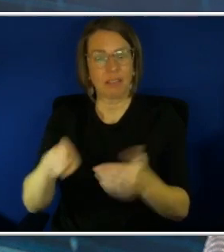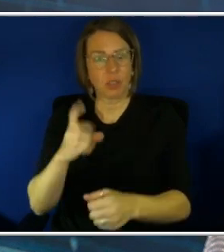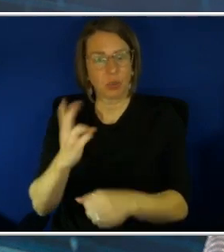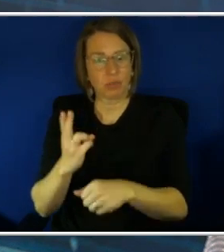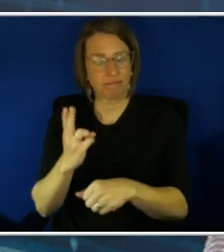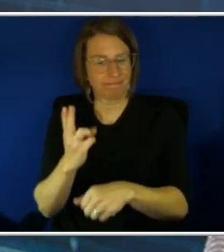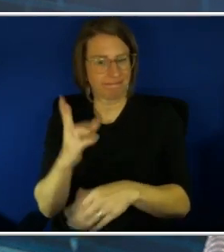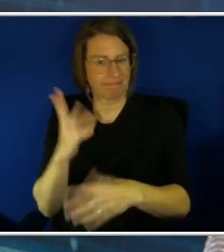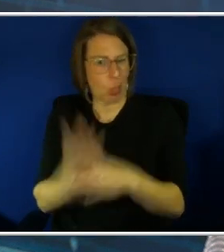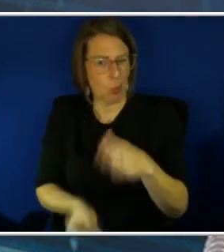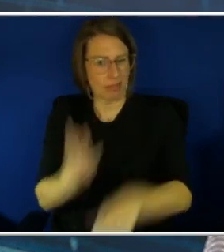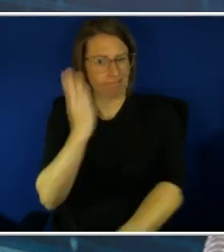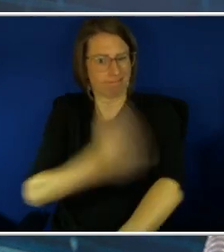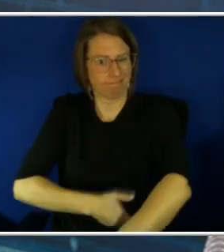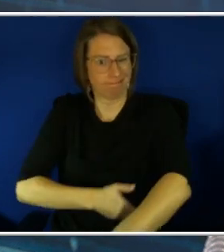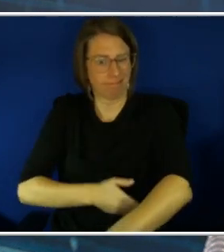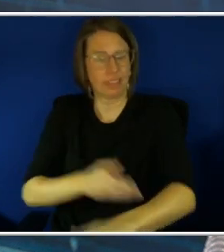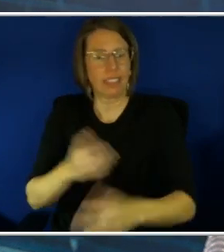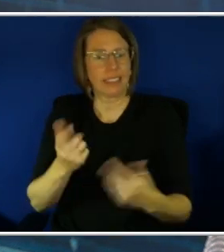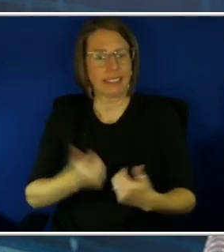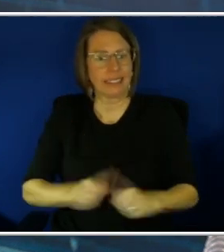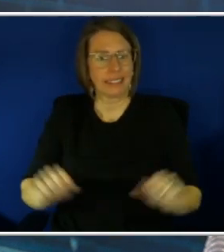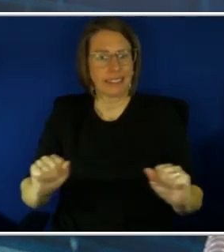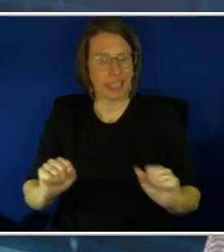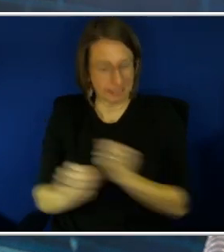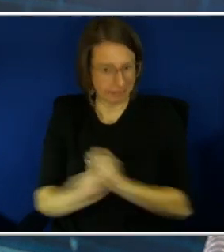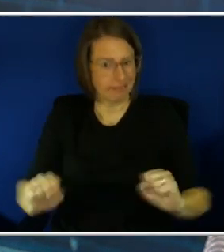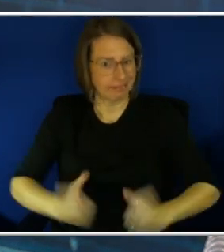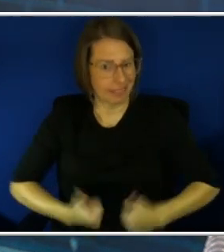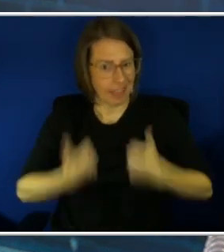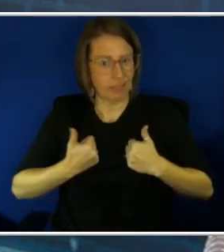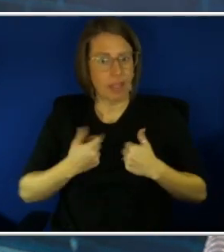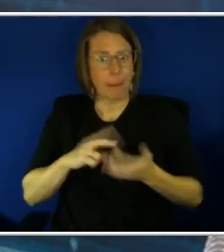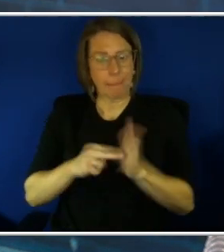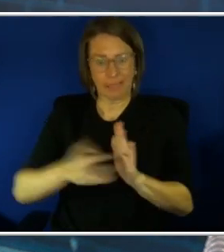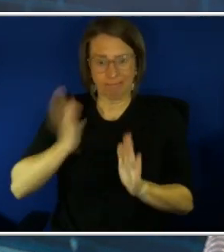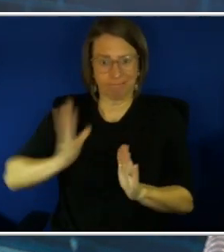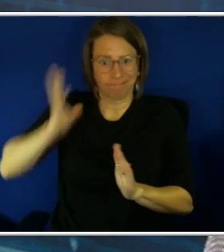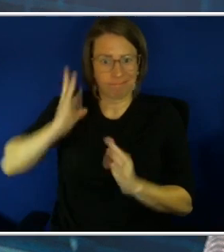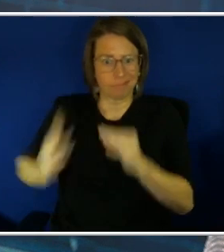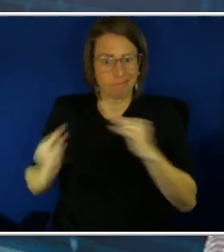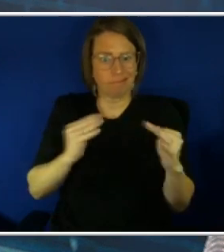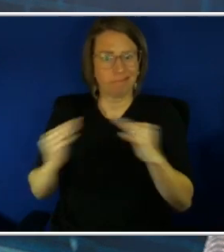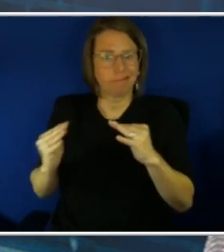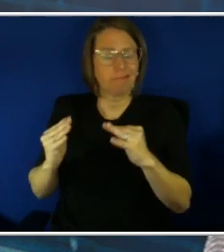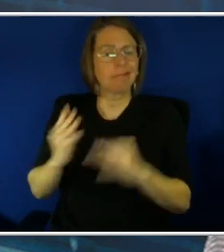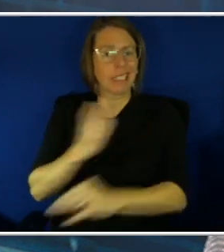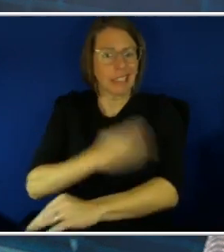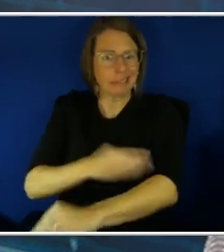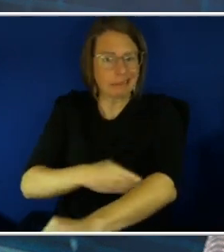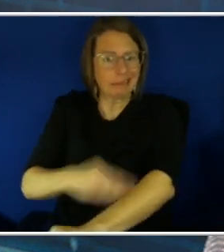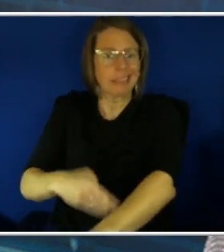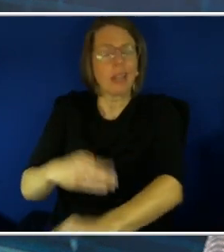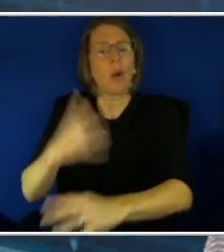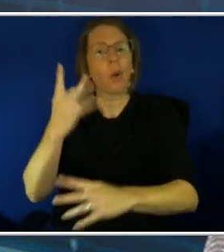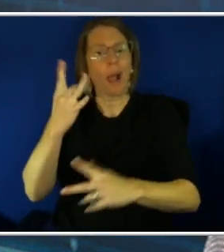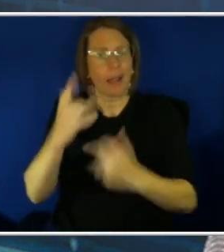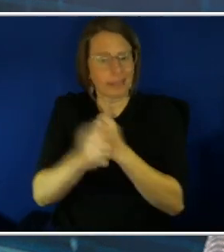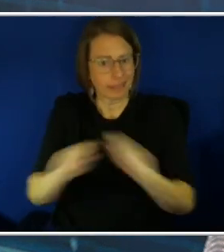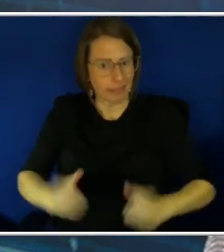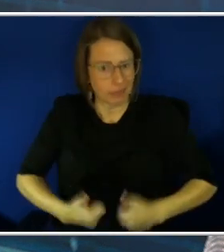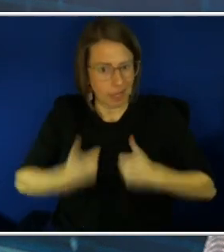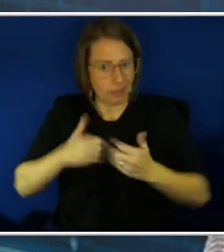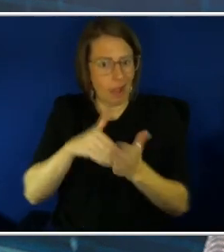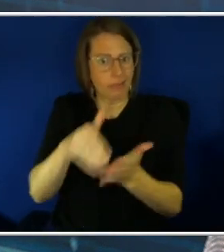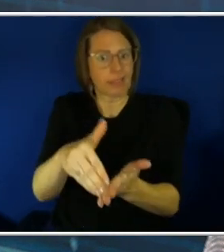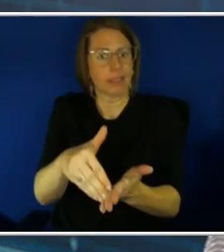would amputate early and amputate often. Obviously, medicine has come a long way, but there are still hundreds